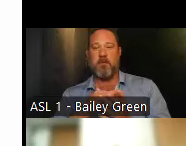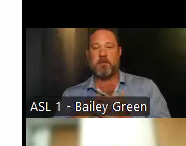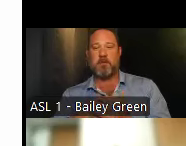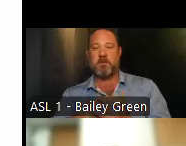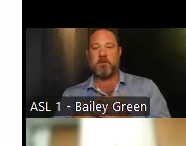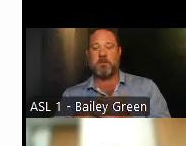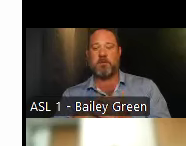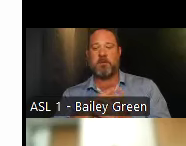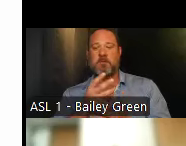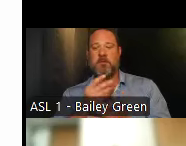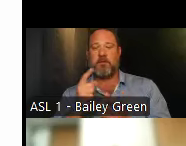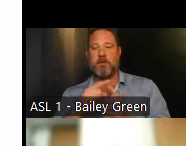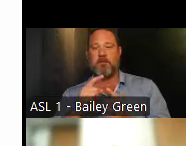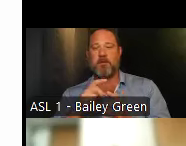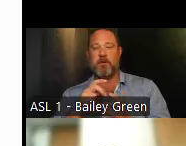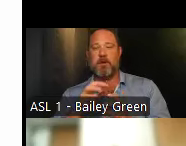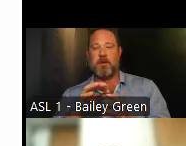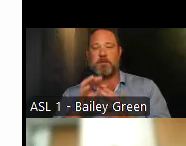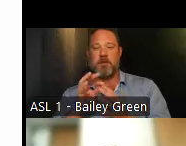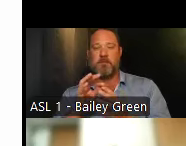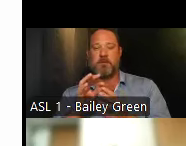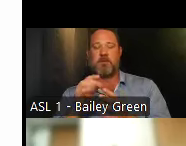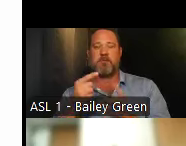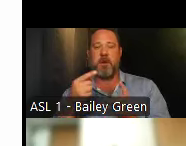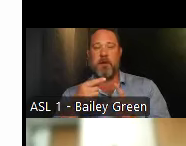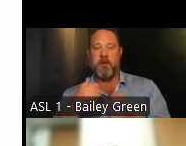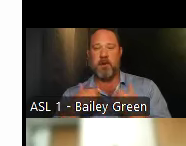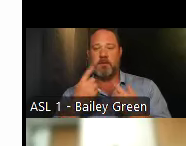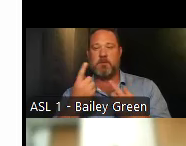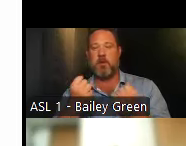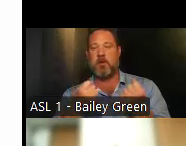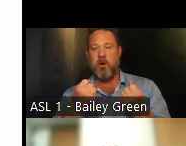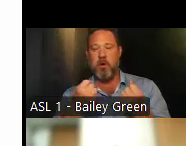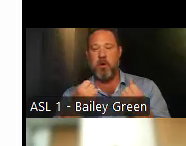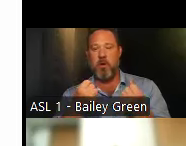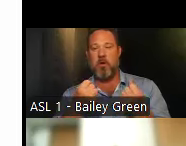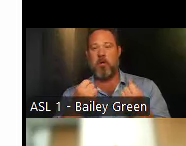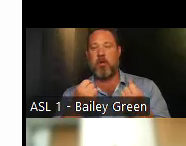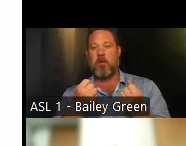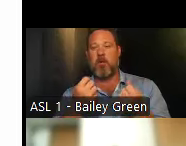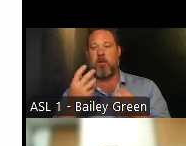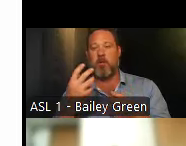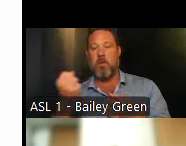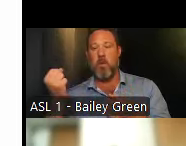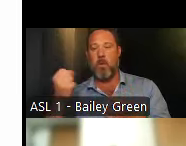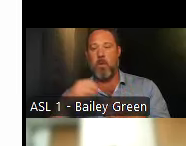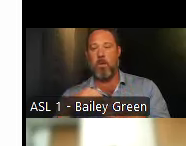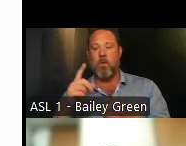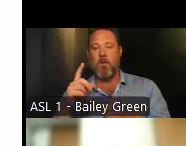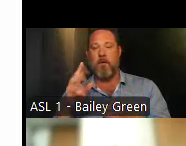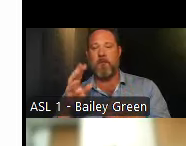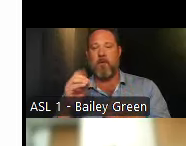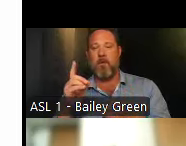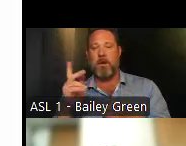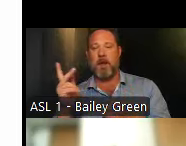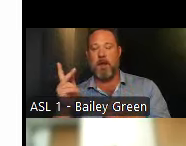a few different exemptions here, like your primary residence, one car, the holdings within a 401k, but not once you start drawing that